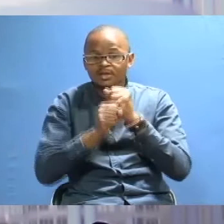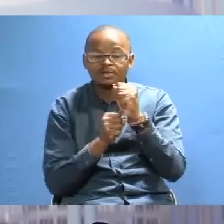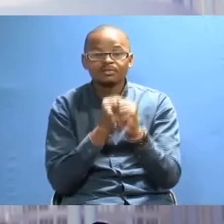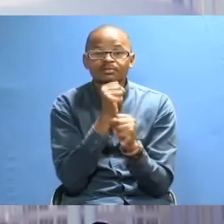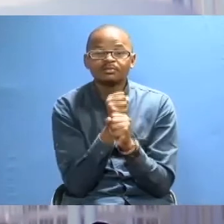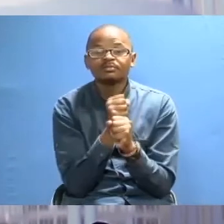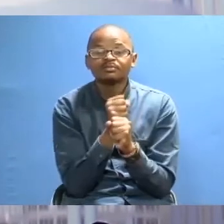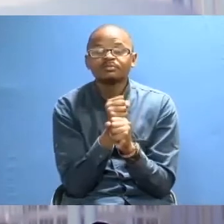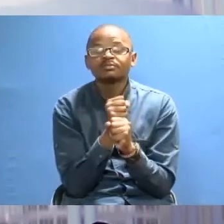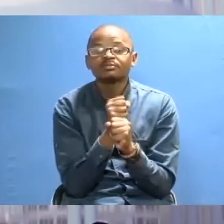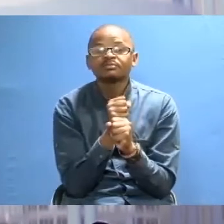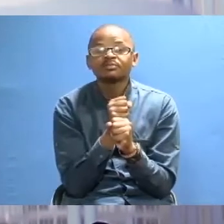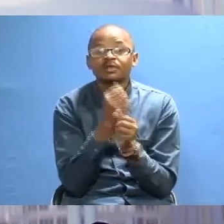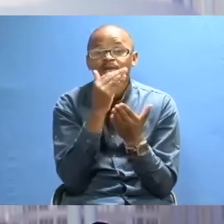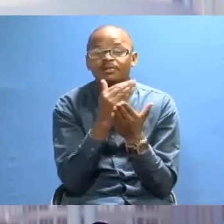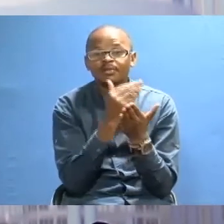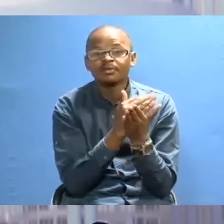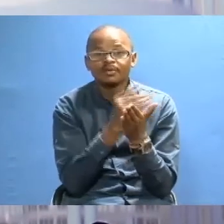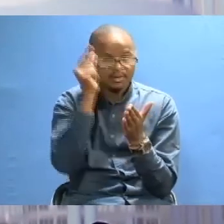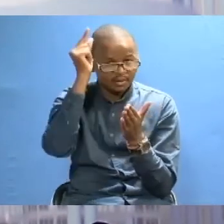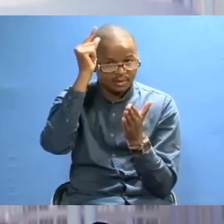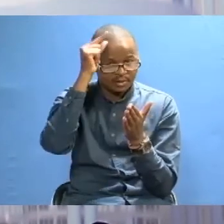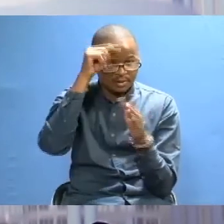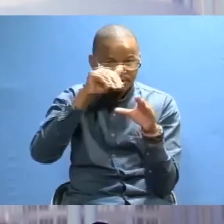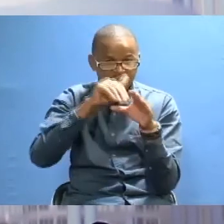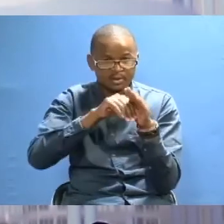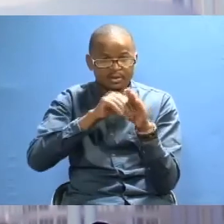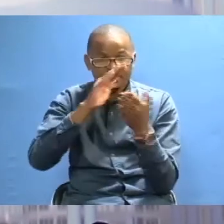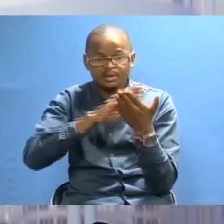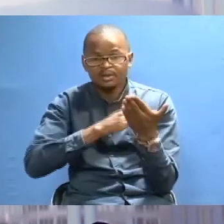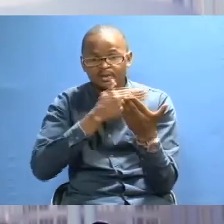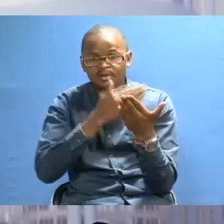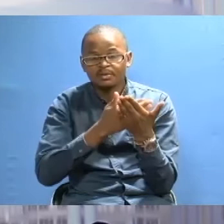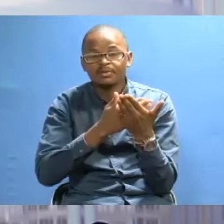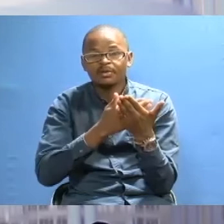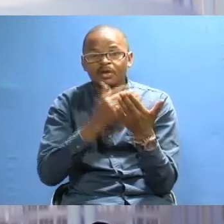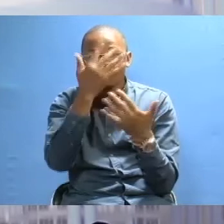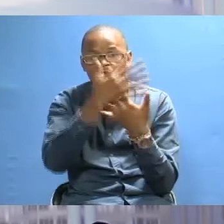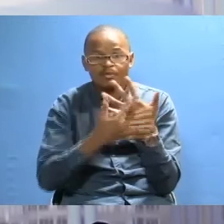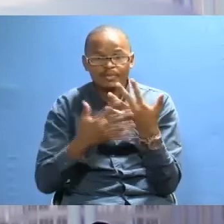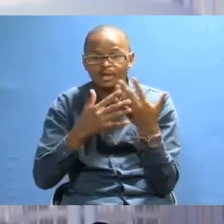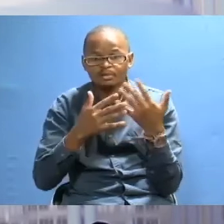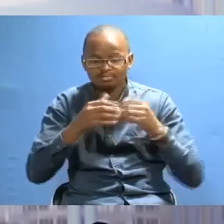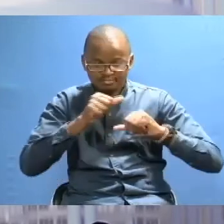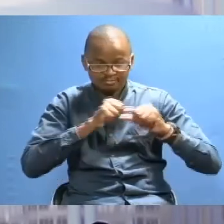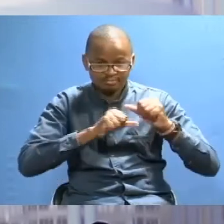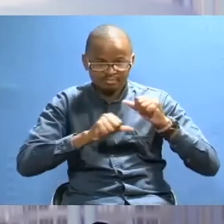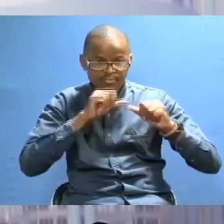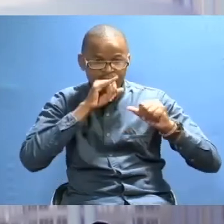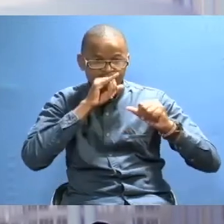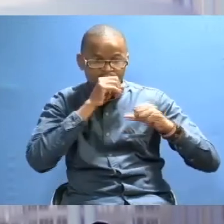academic years. The other program is Bachelor of Science in Applied Computer Science.